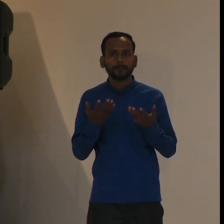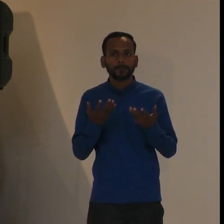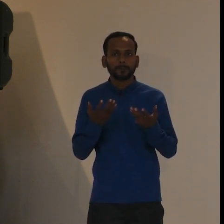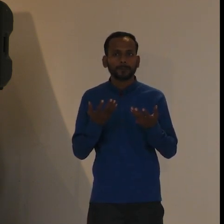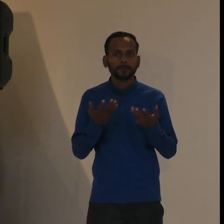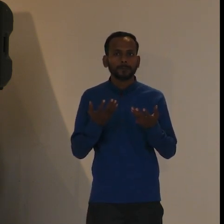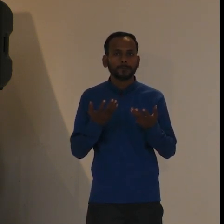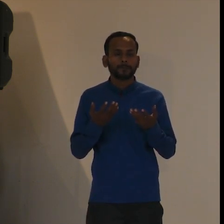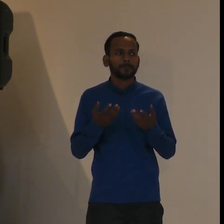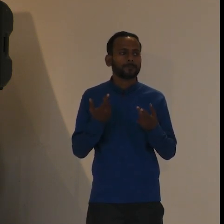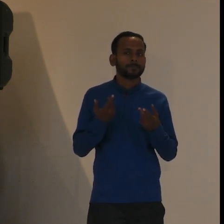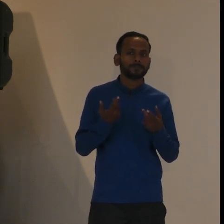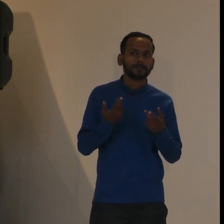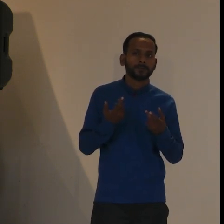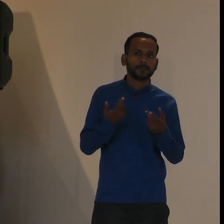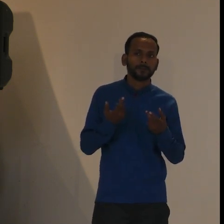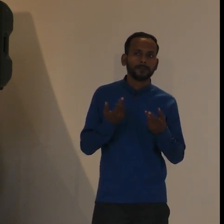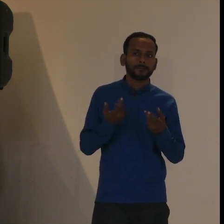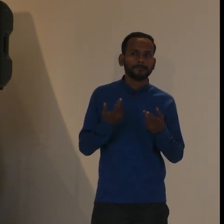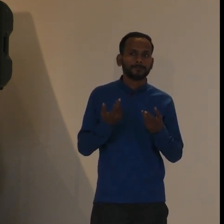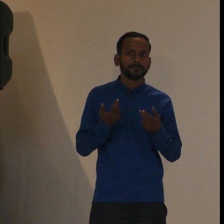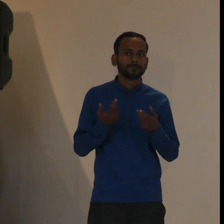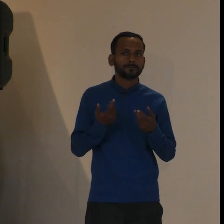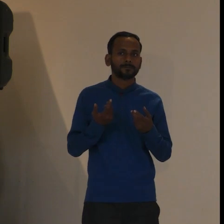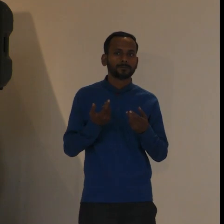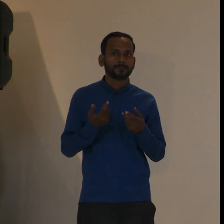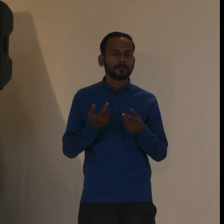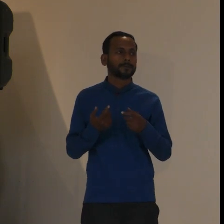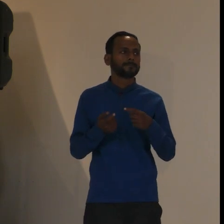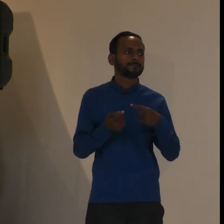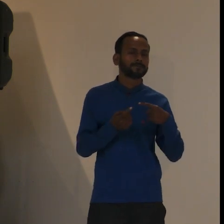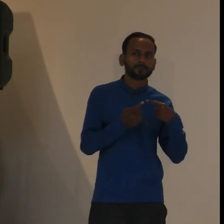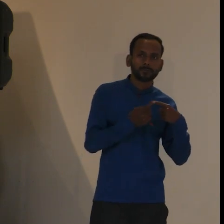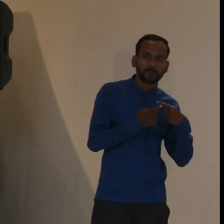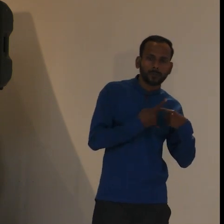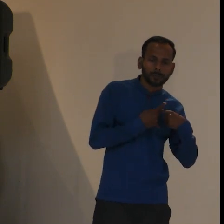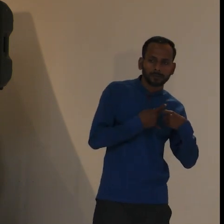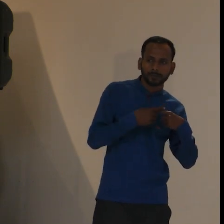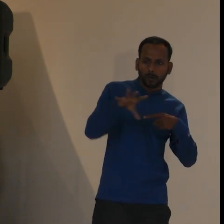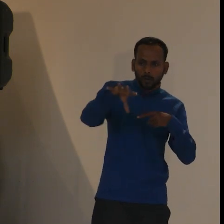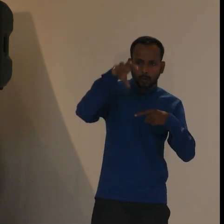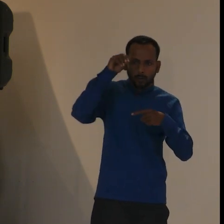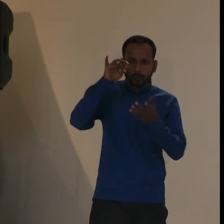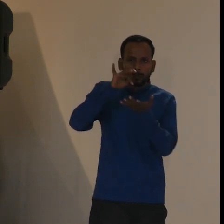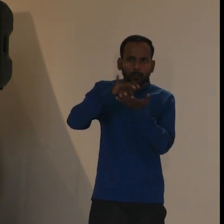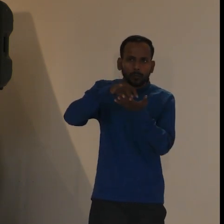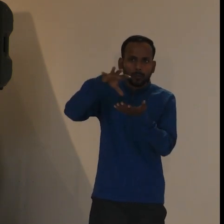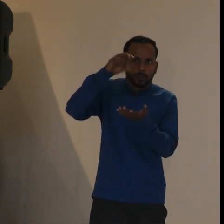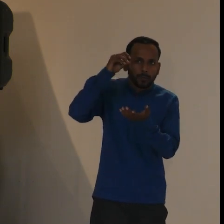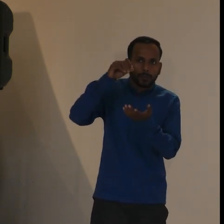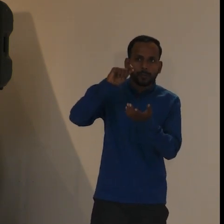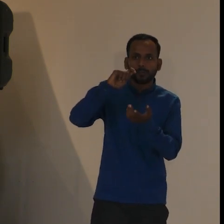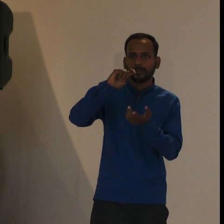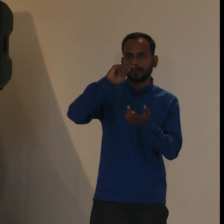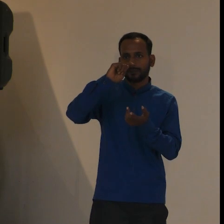the church. Perhaps it's the Virgin Mary, but it is, built like a Hindu